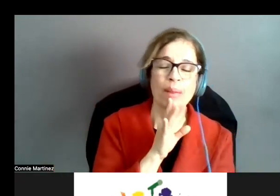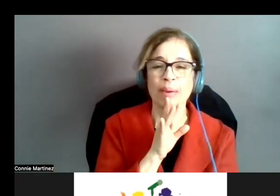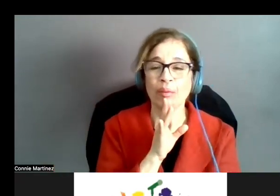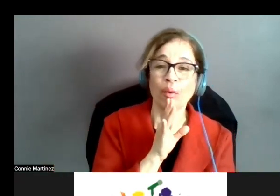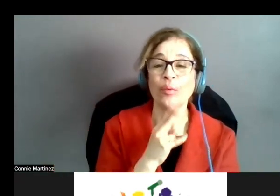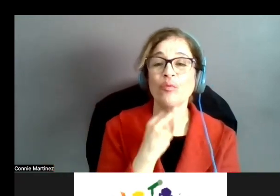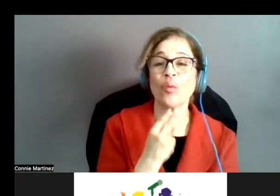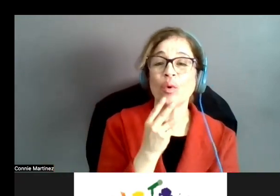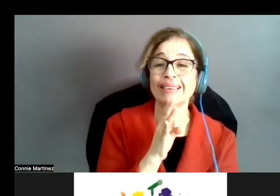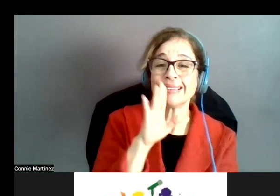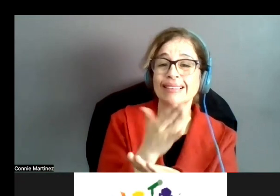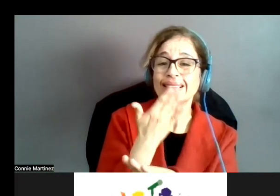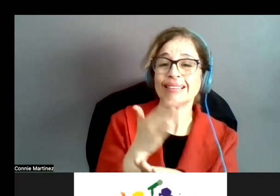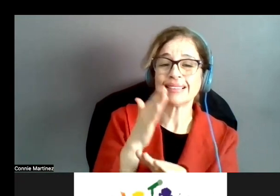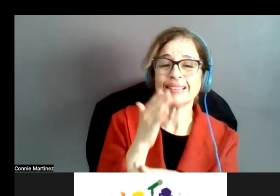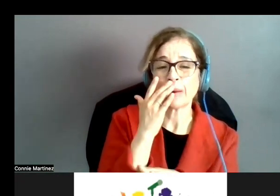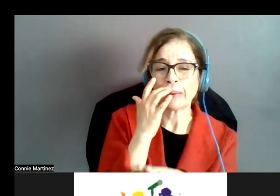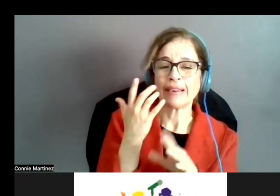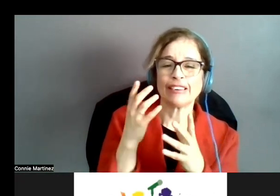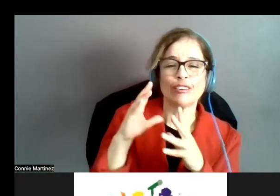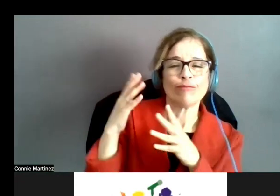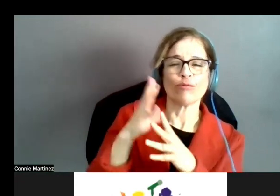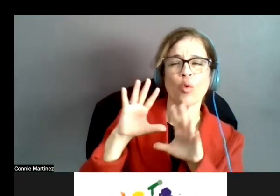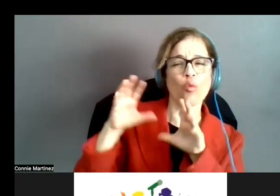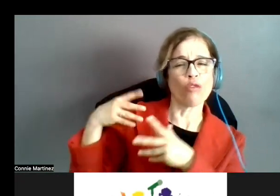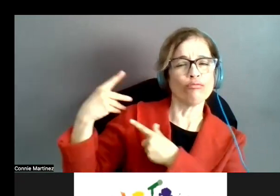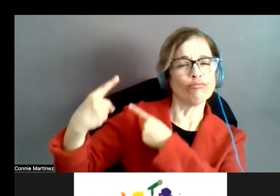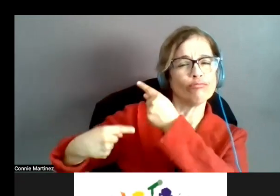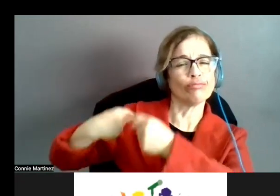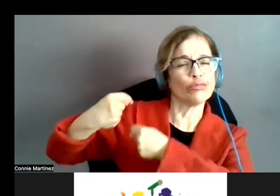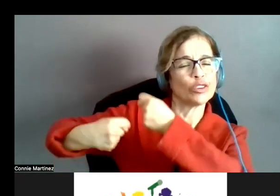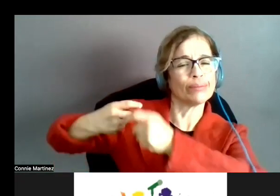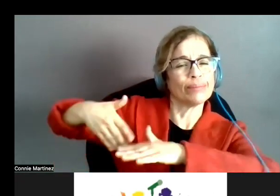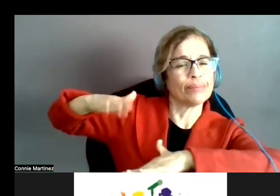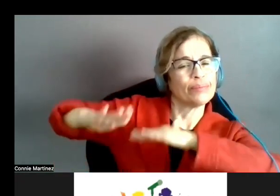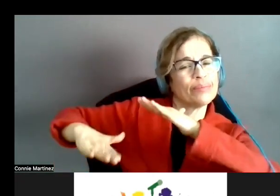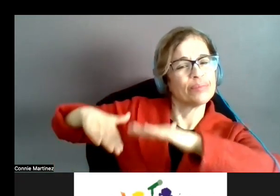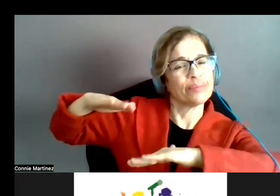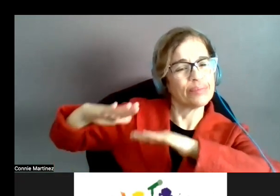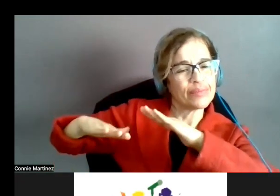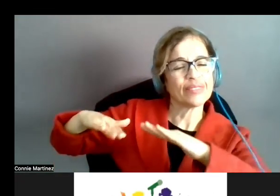the raw traditional drumming,